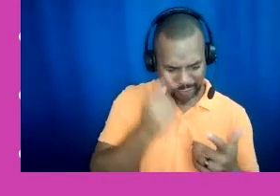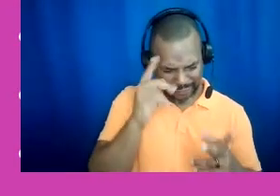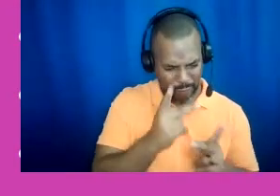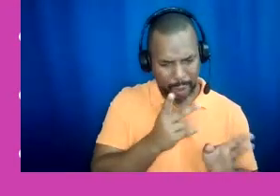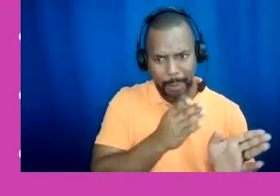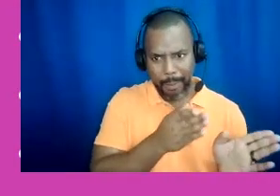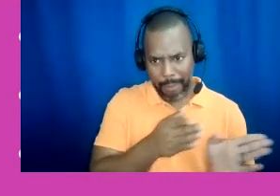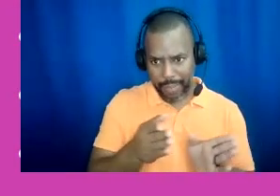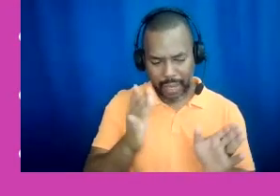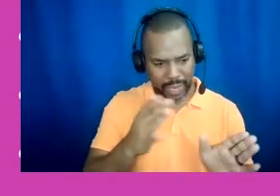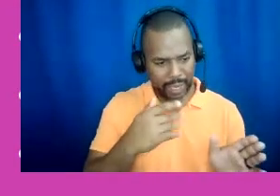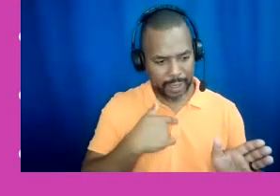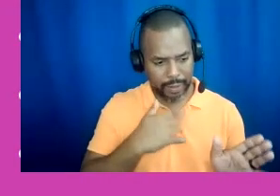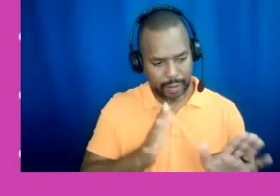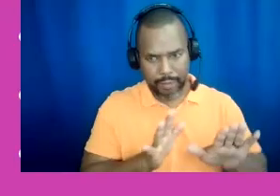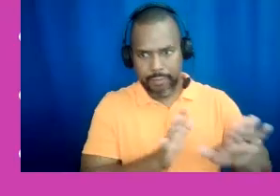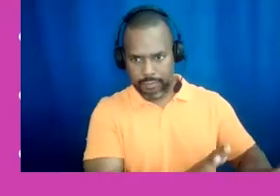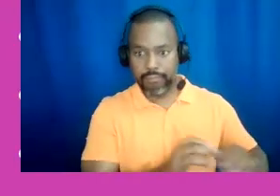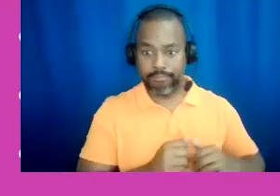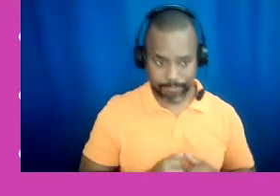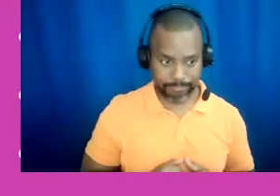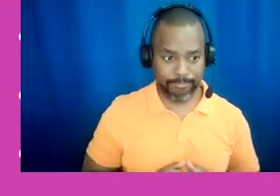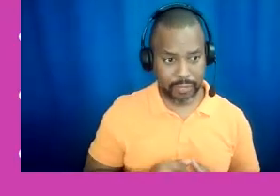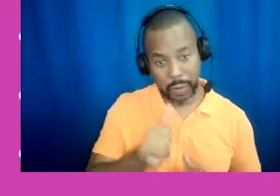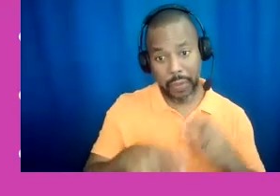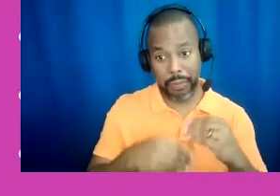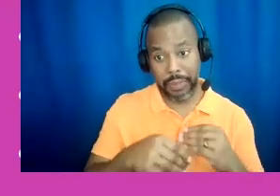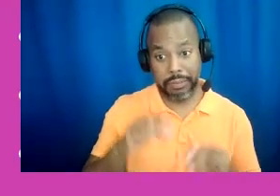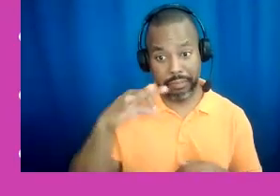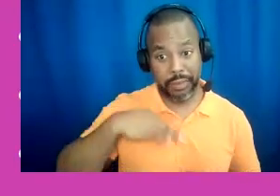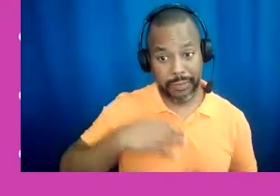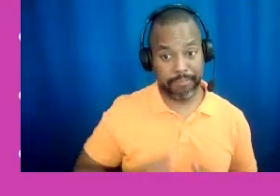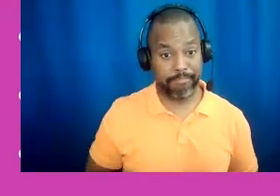So another great added benefit through your EAP program.